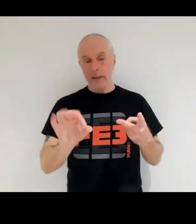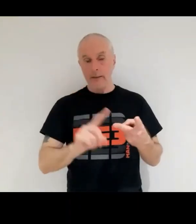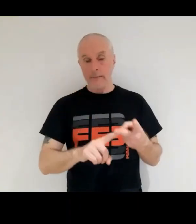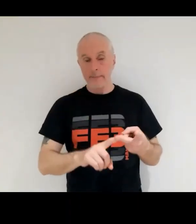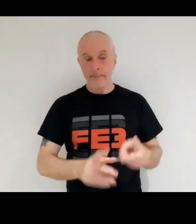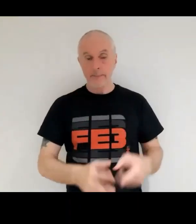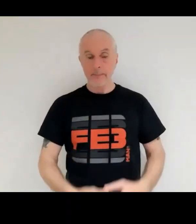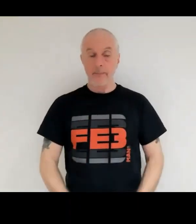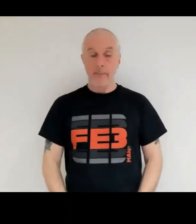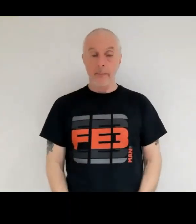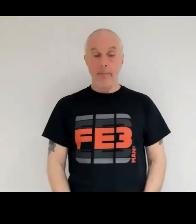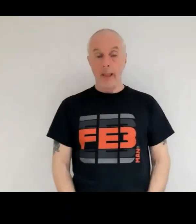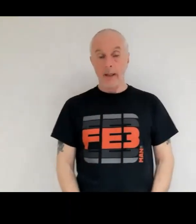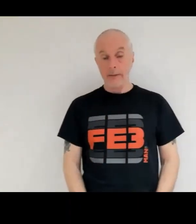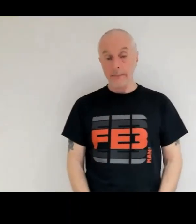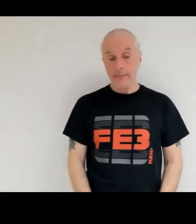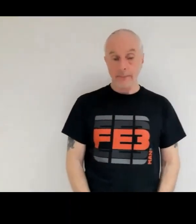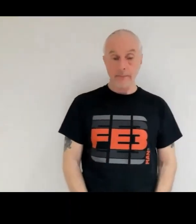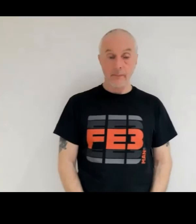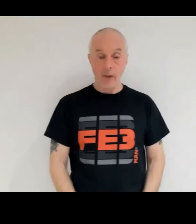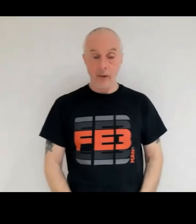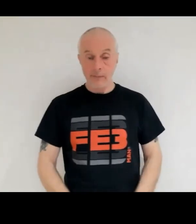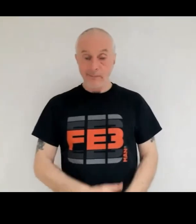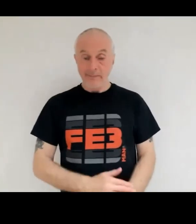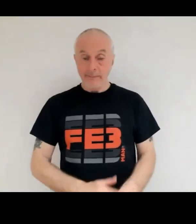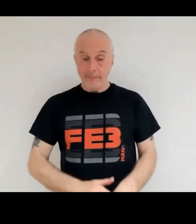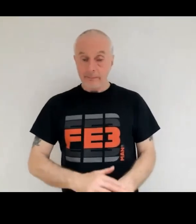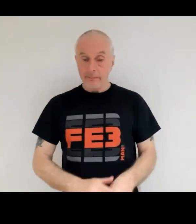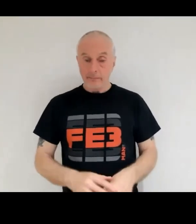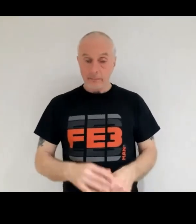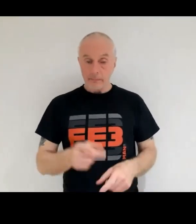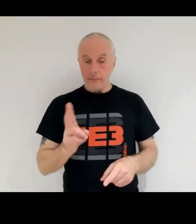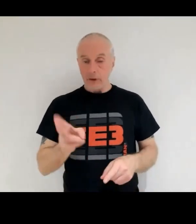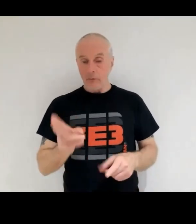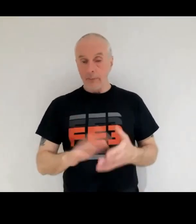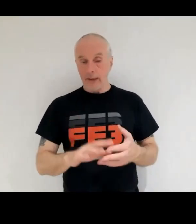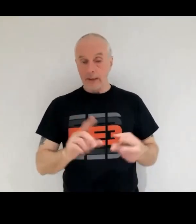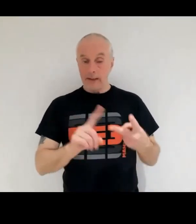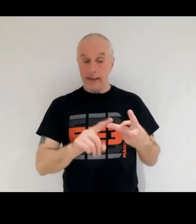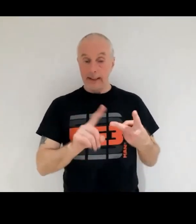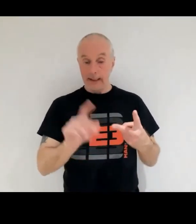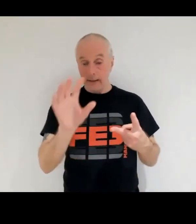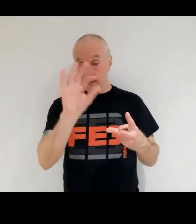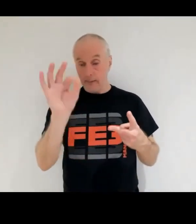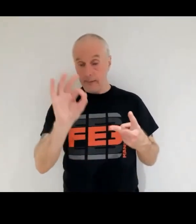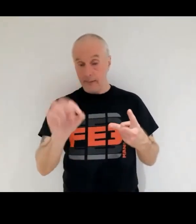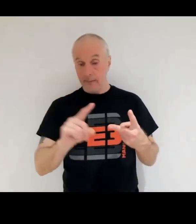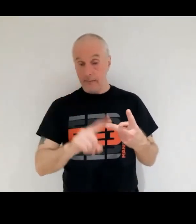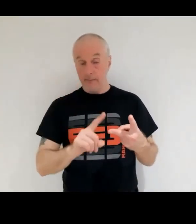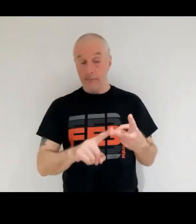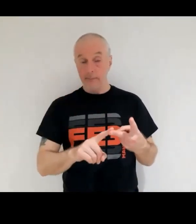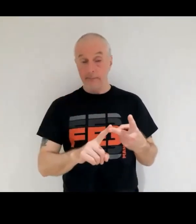Yeah, of course, Tommy. Bear with me. So the second part of the question was,